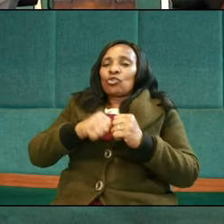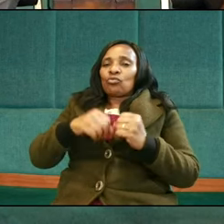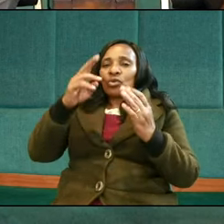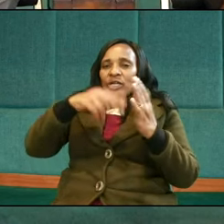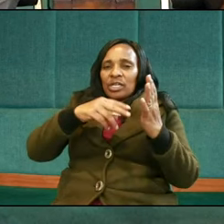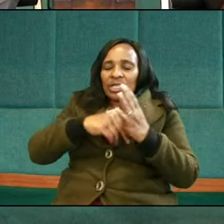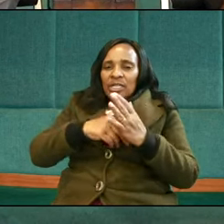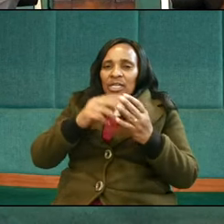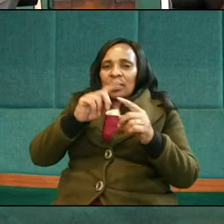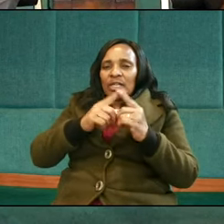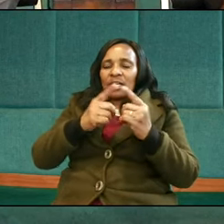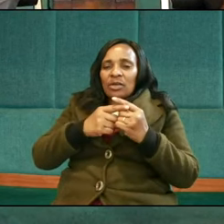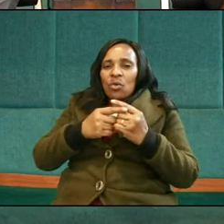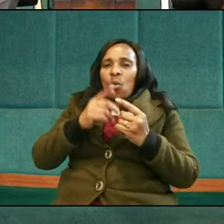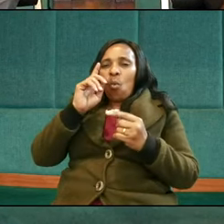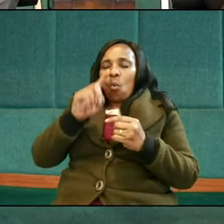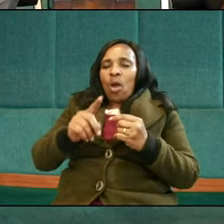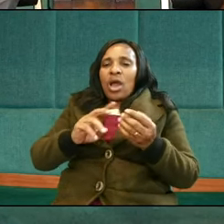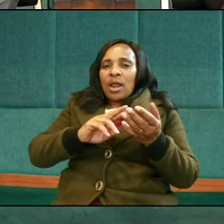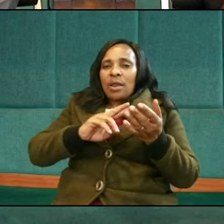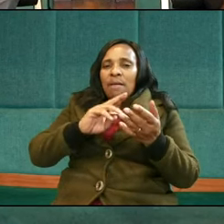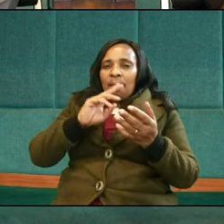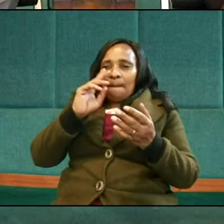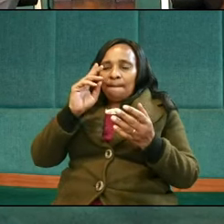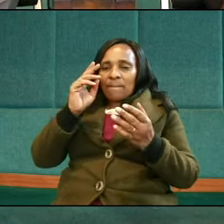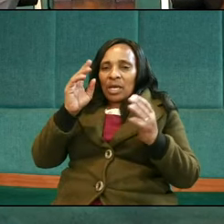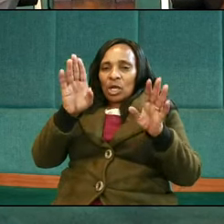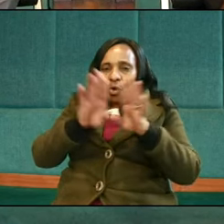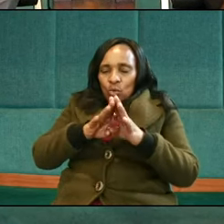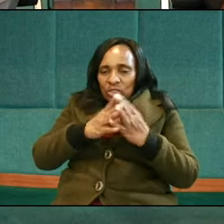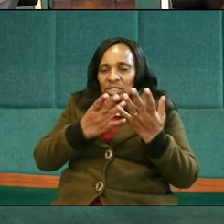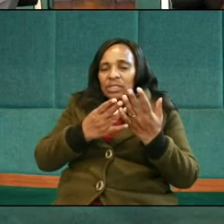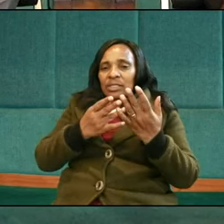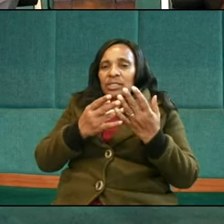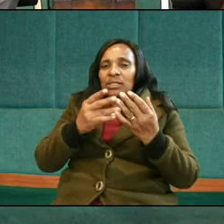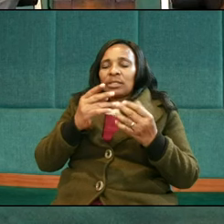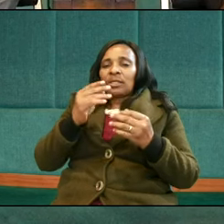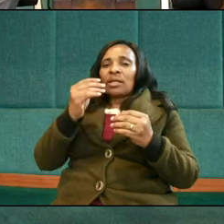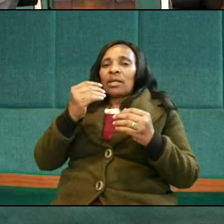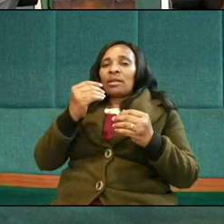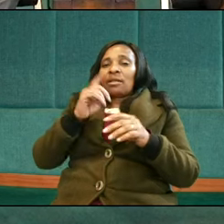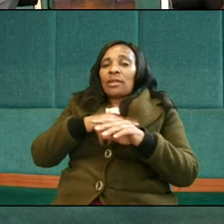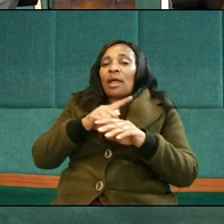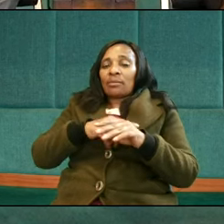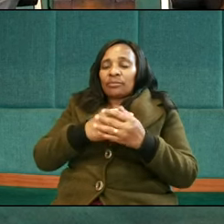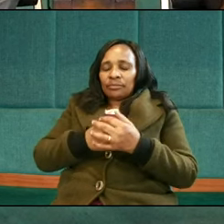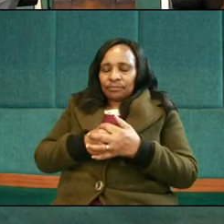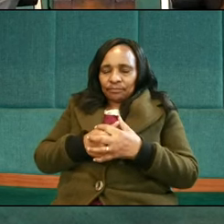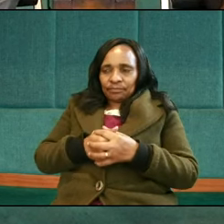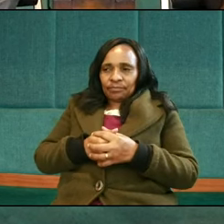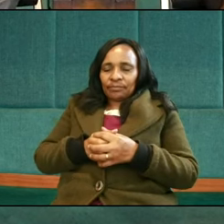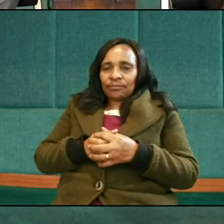text and at least one punchline as we conclude.